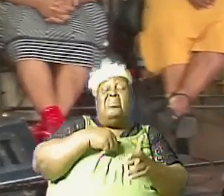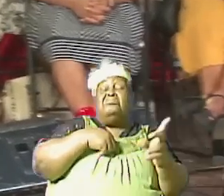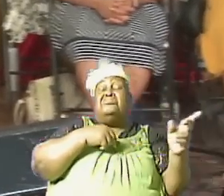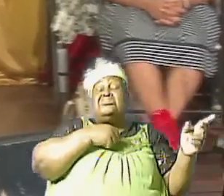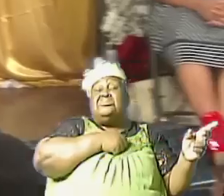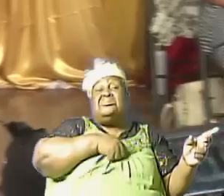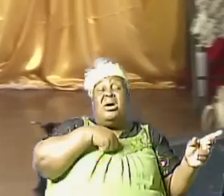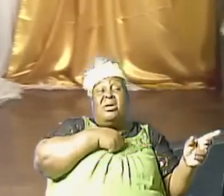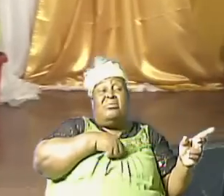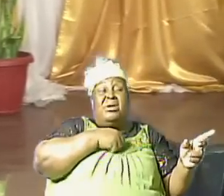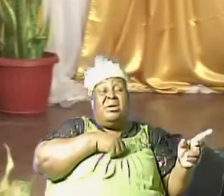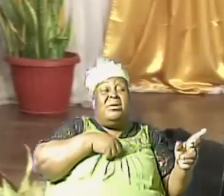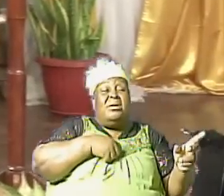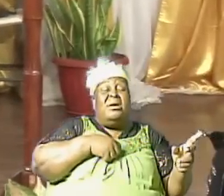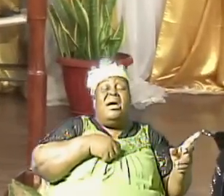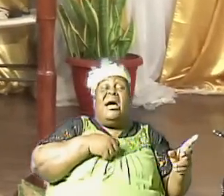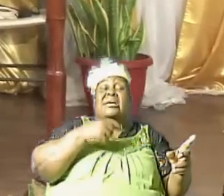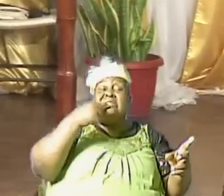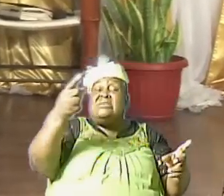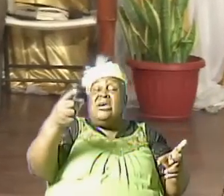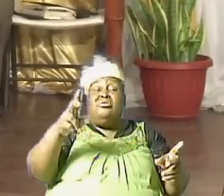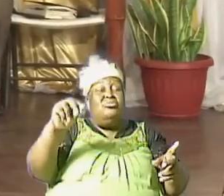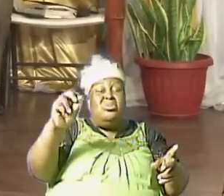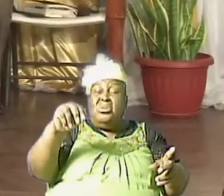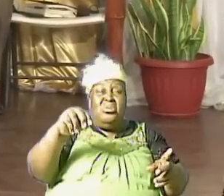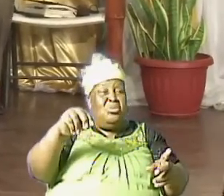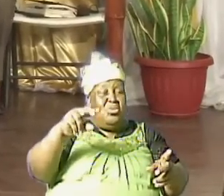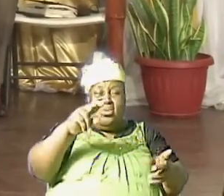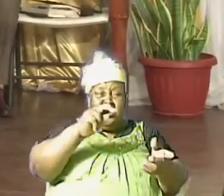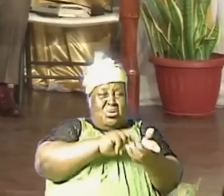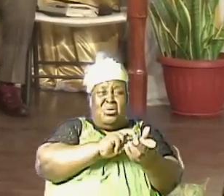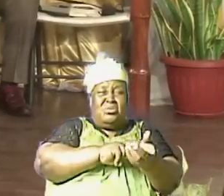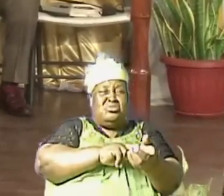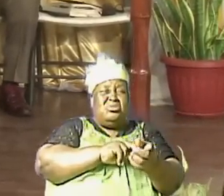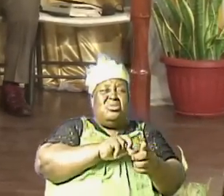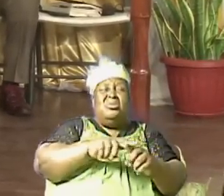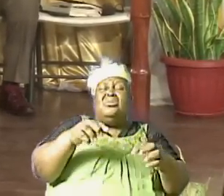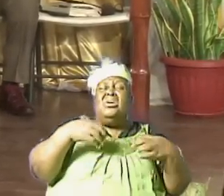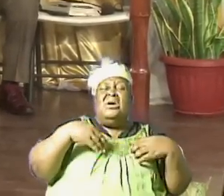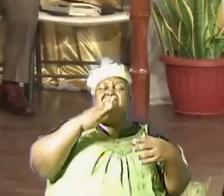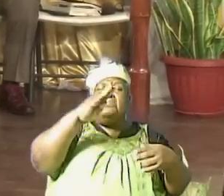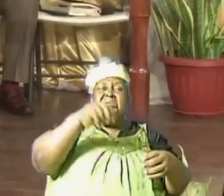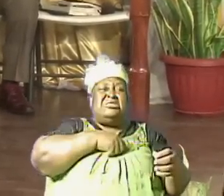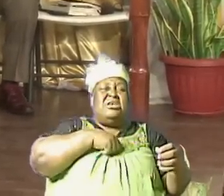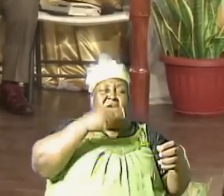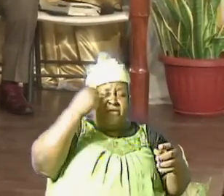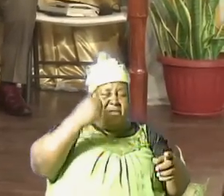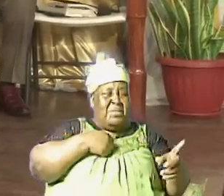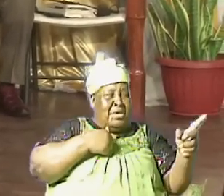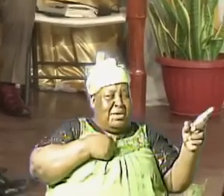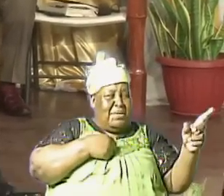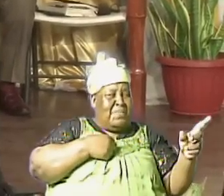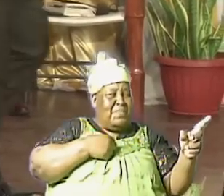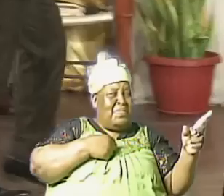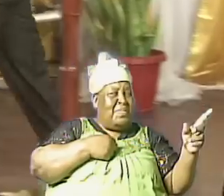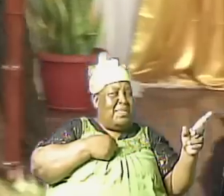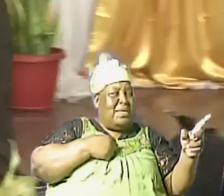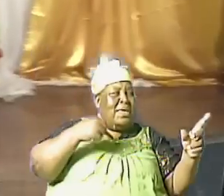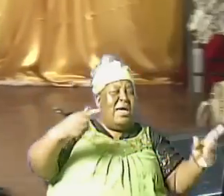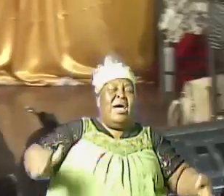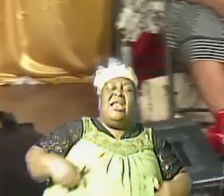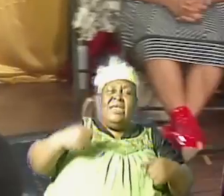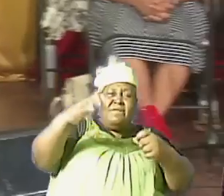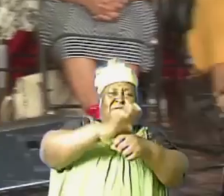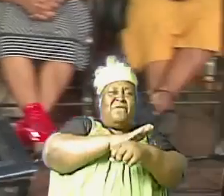so sorry. I said, holy nurse, you don't have to be sorry for me. Lord God Almighty,